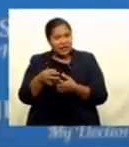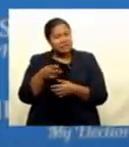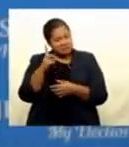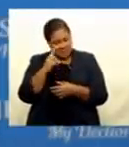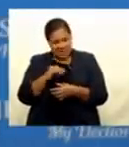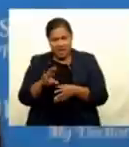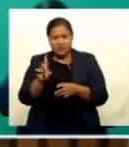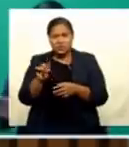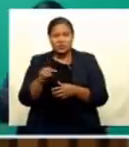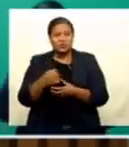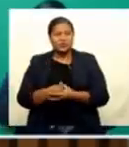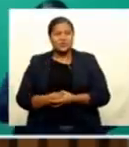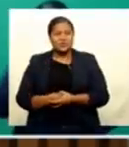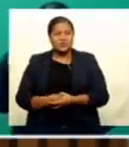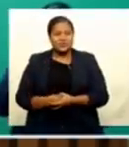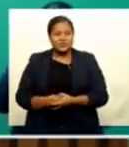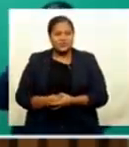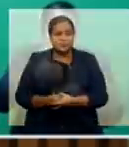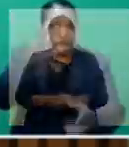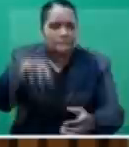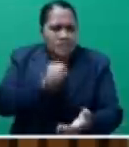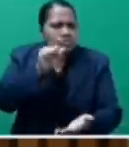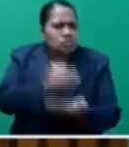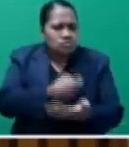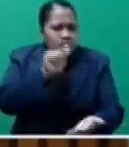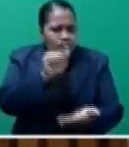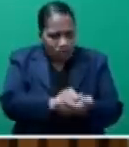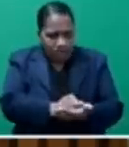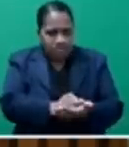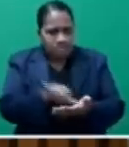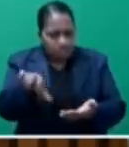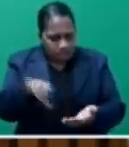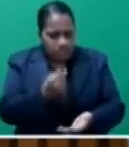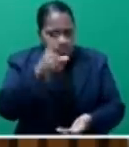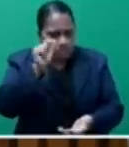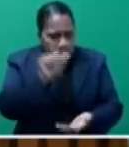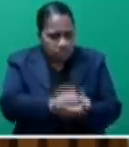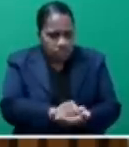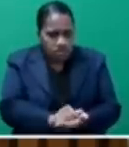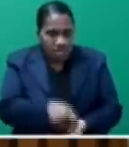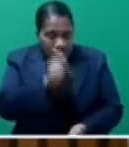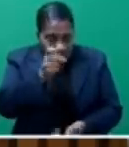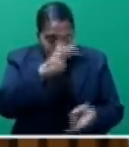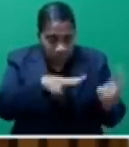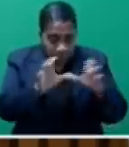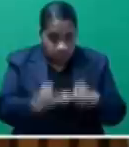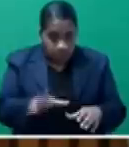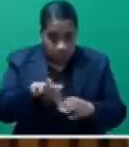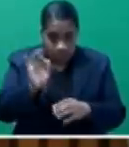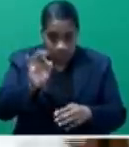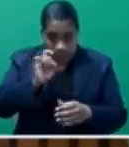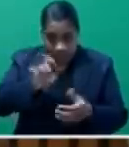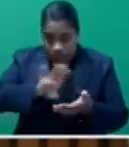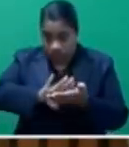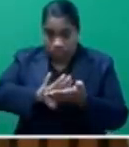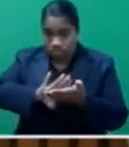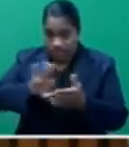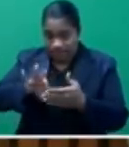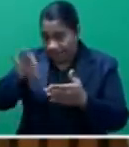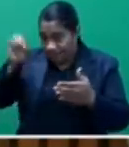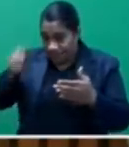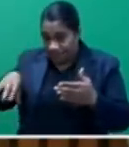this. The supervisor of elections is going to remove somebody's name from the National Register of Voters. It gives